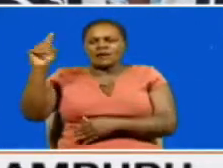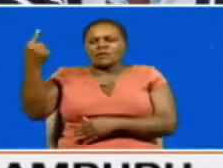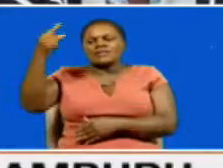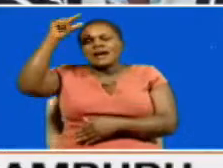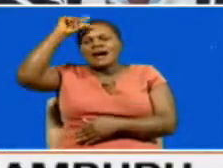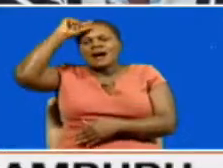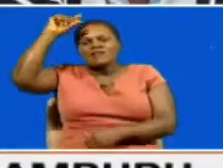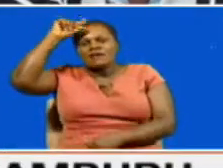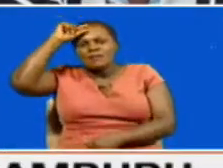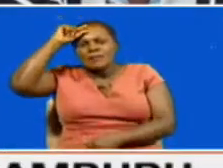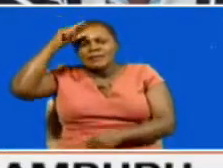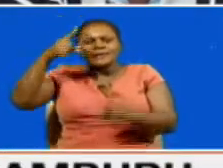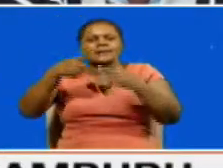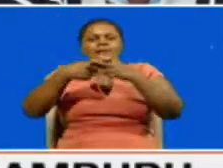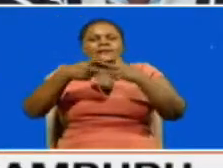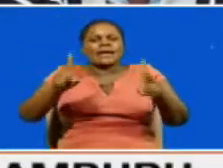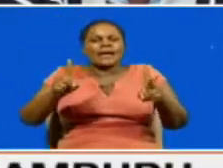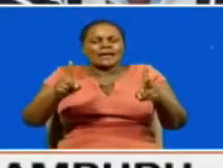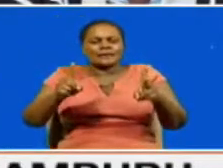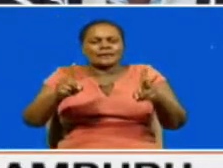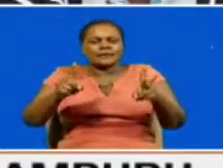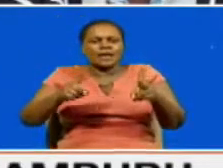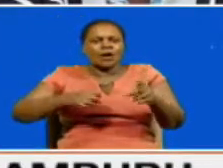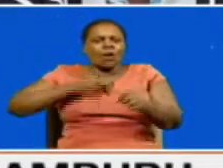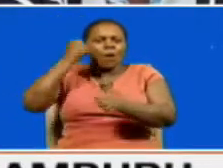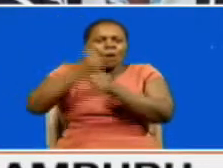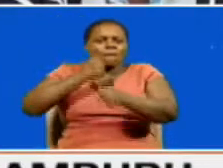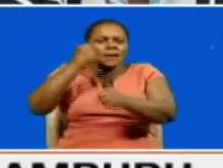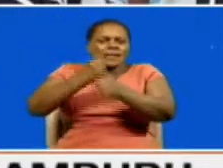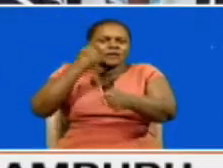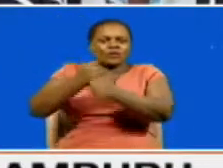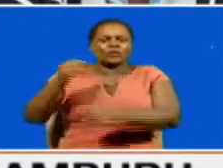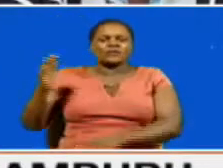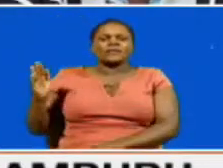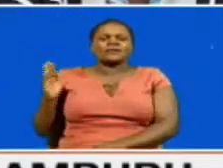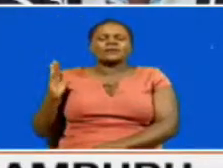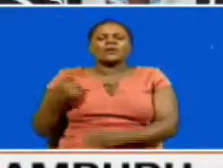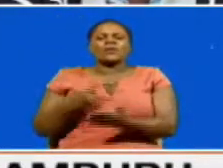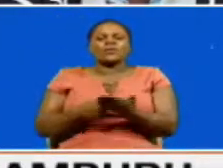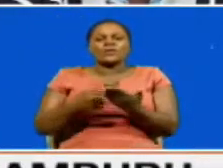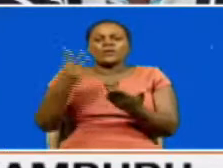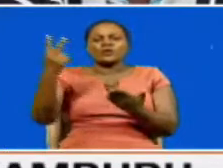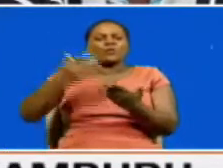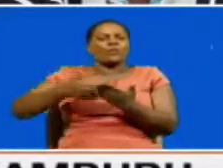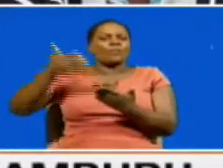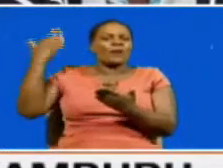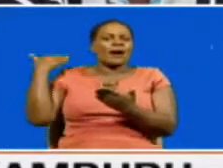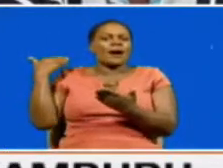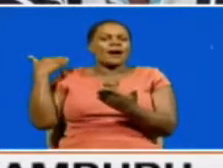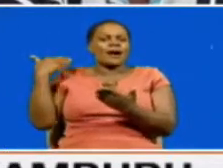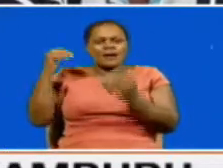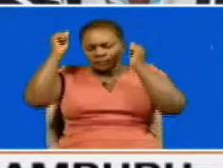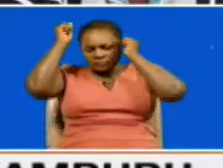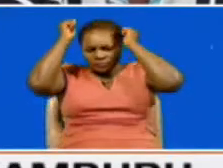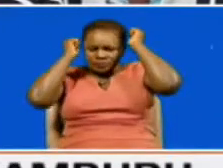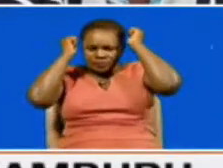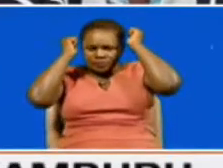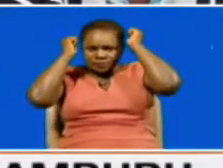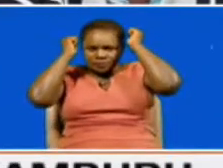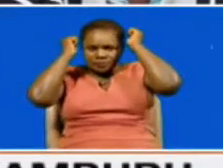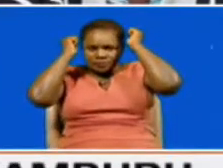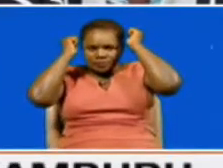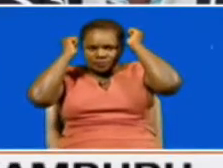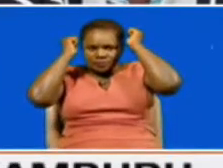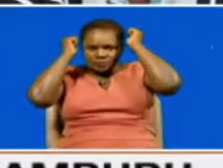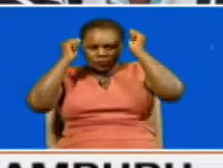regime launched a fraudulent security operation 2 weeks ago involving the military purported